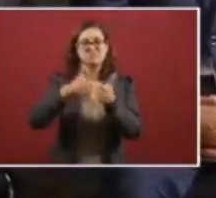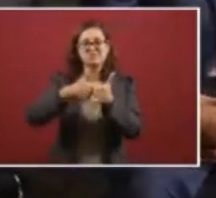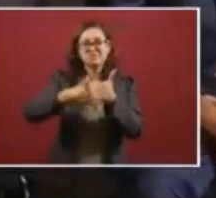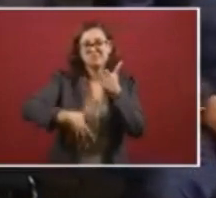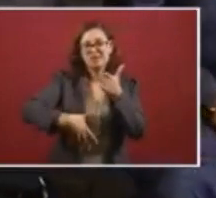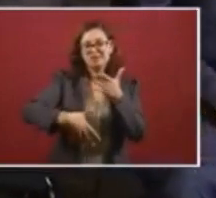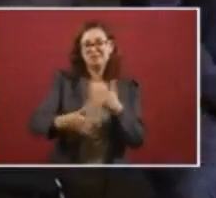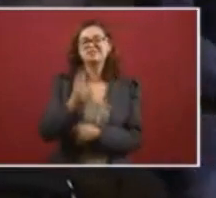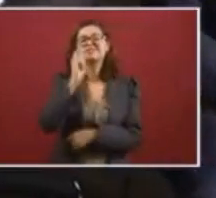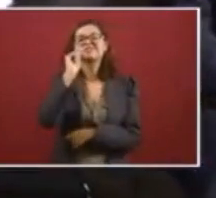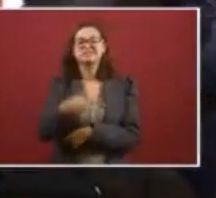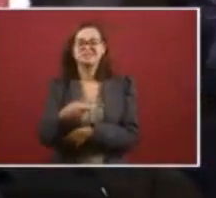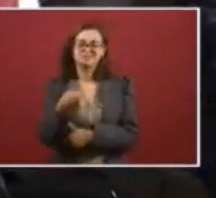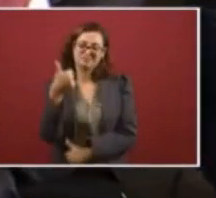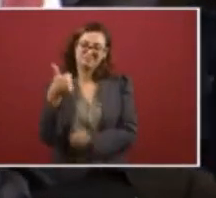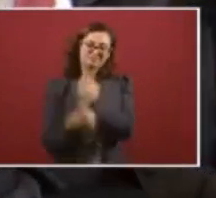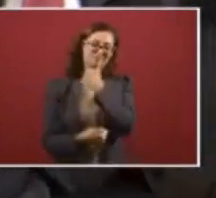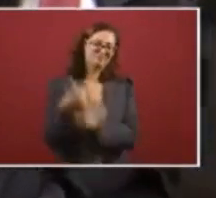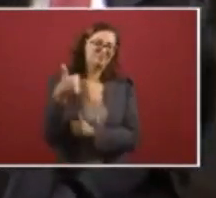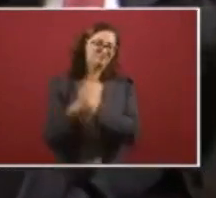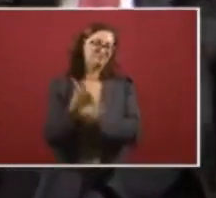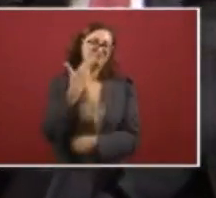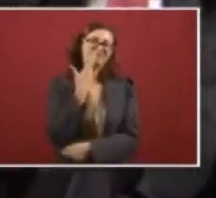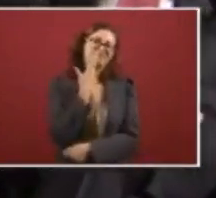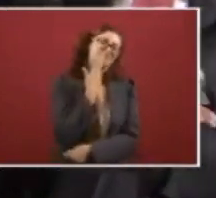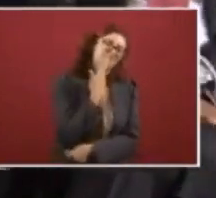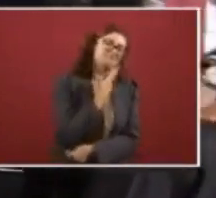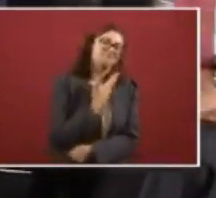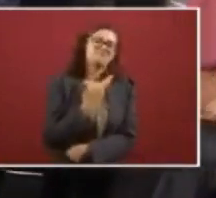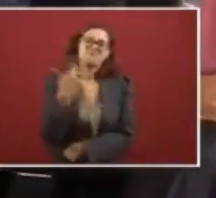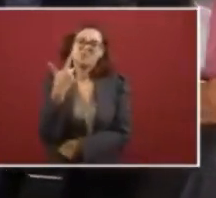And this represents a